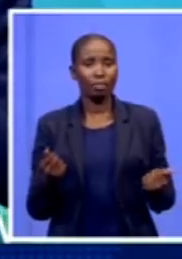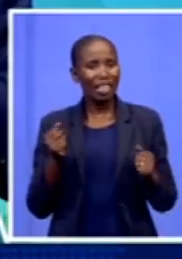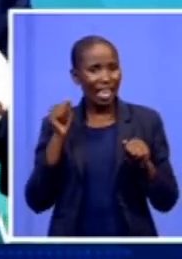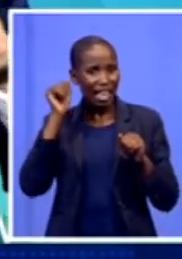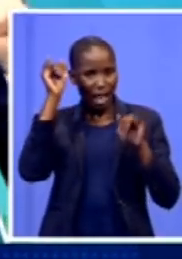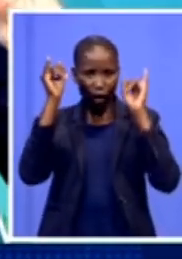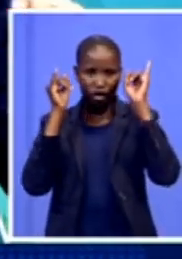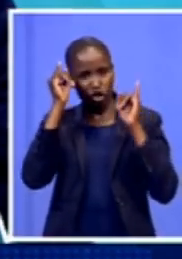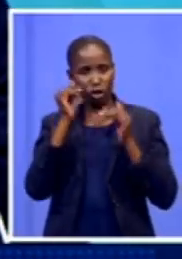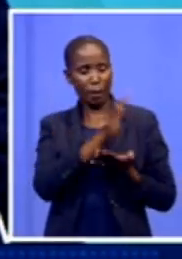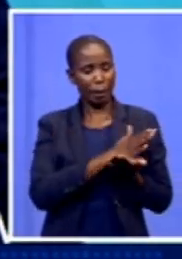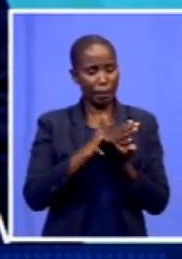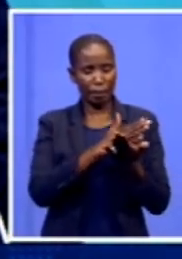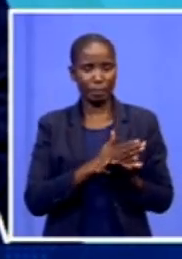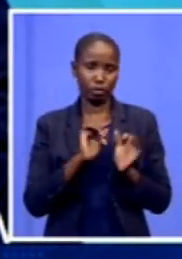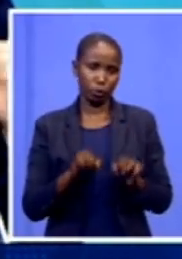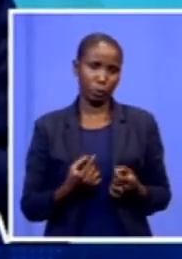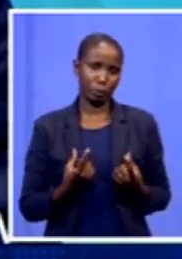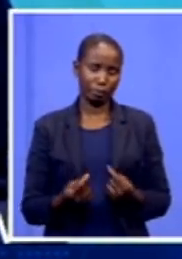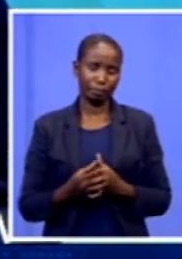Now, with our battle against